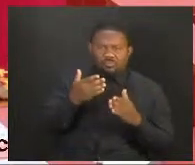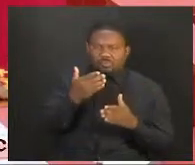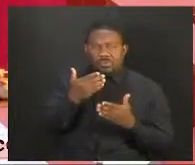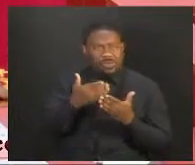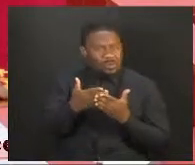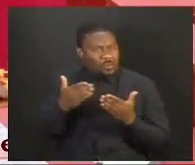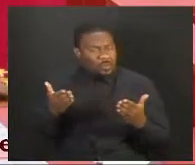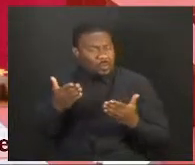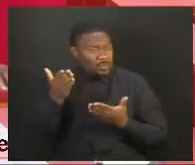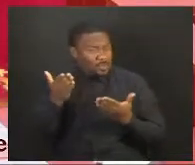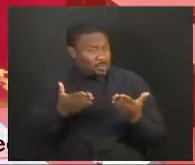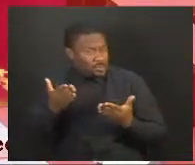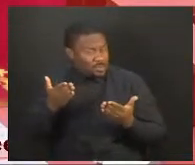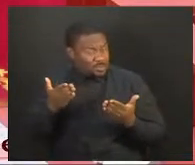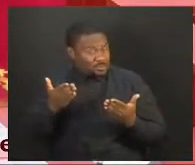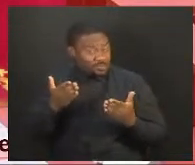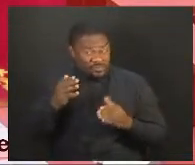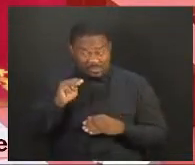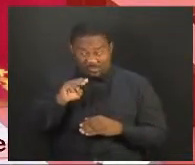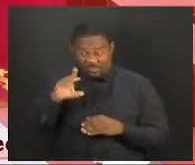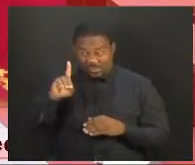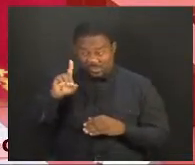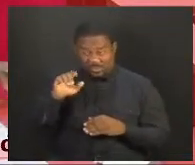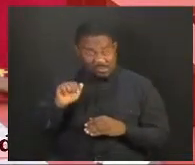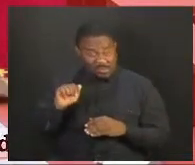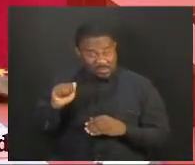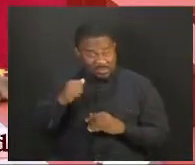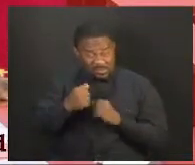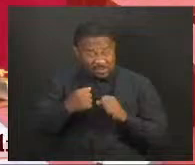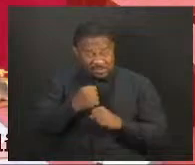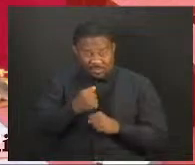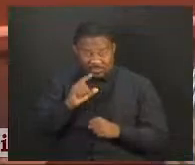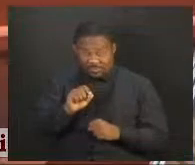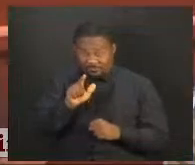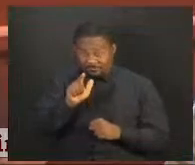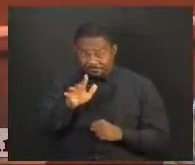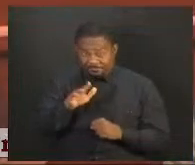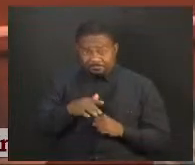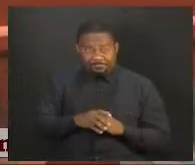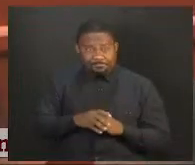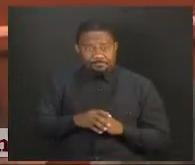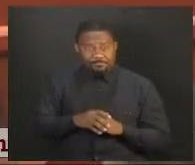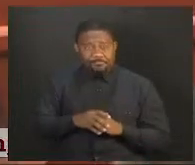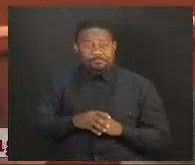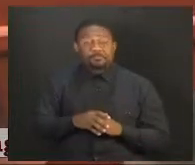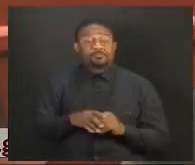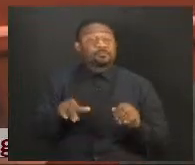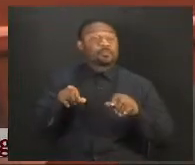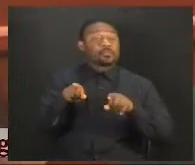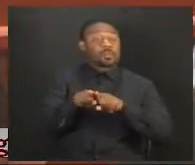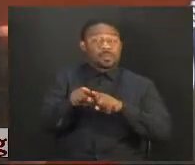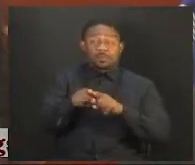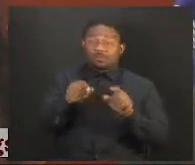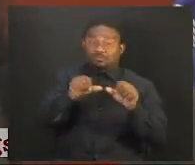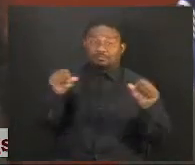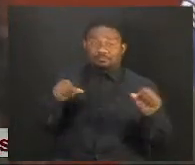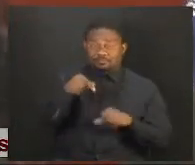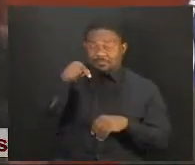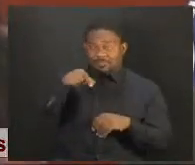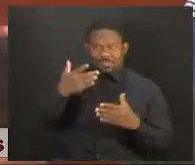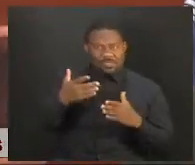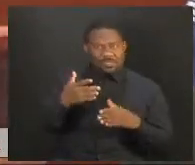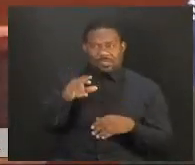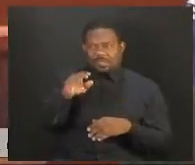year 2025. The Speaker, in addition, the energy sector shortfalls, which relate to current